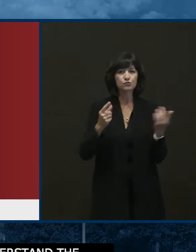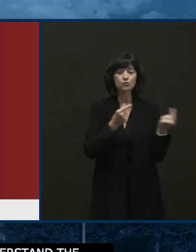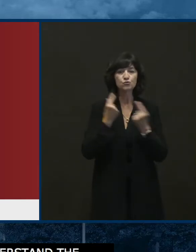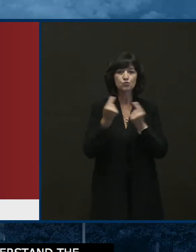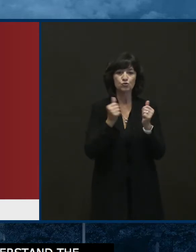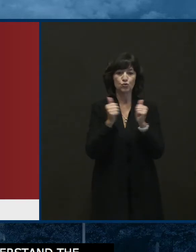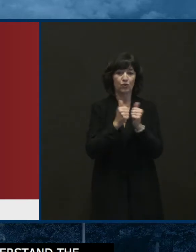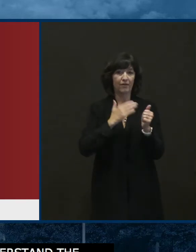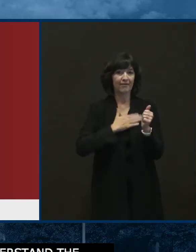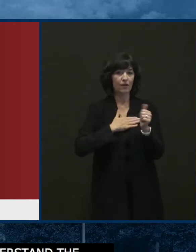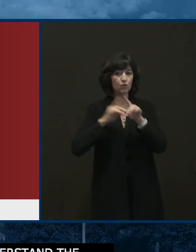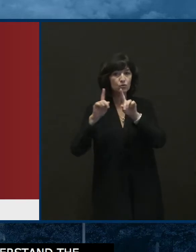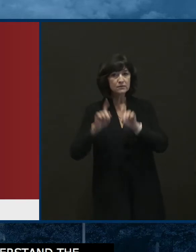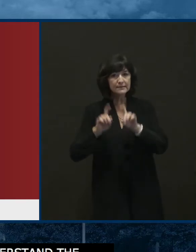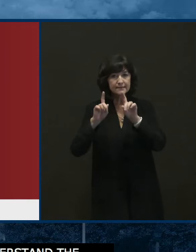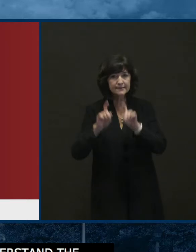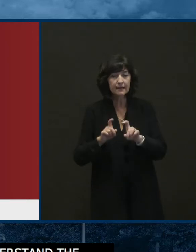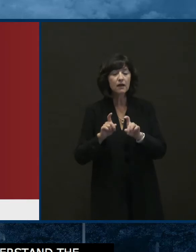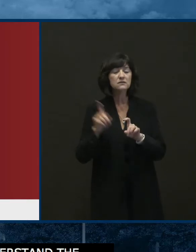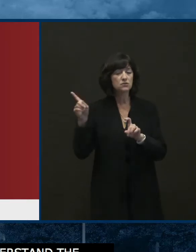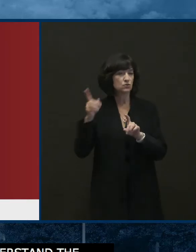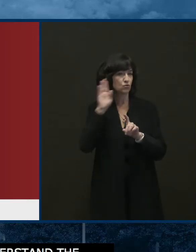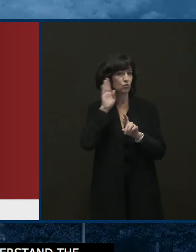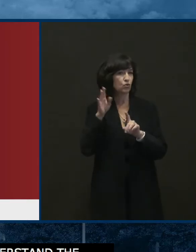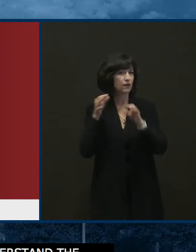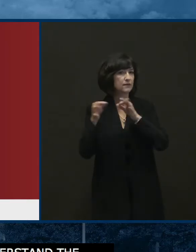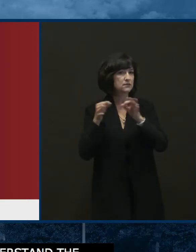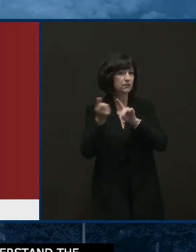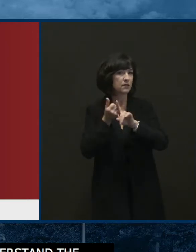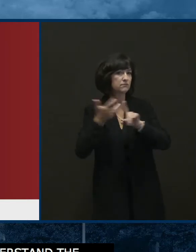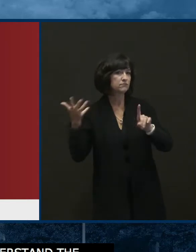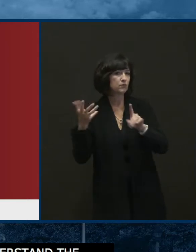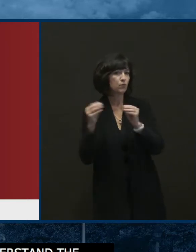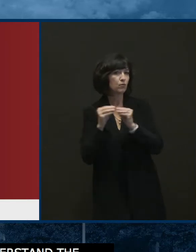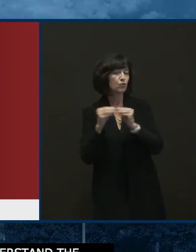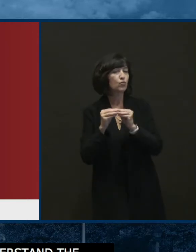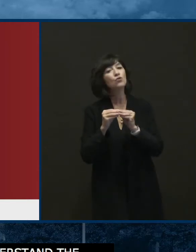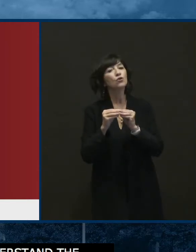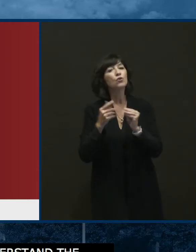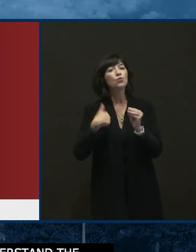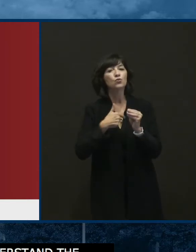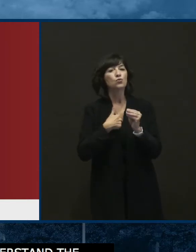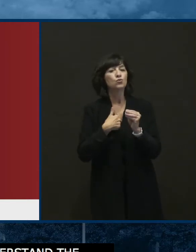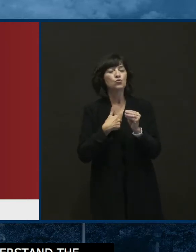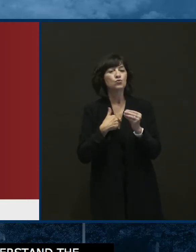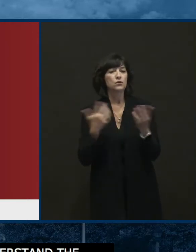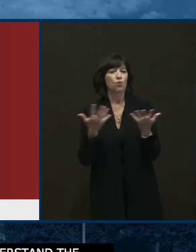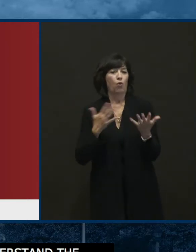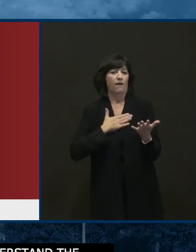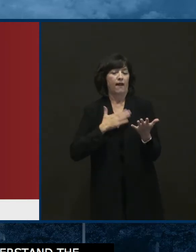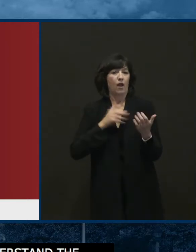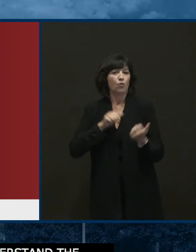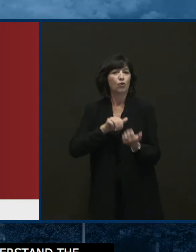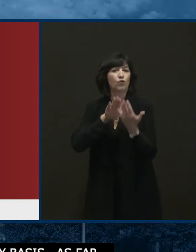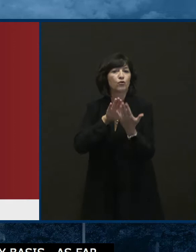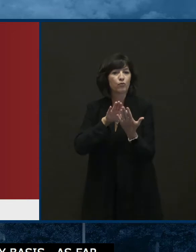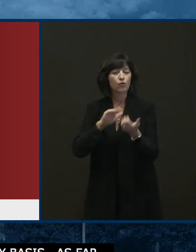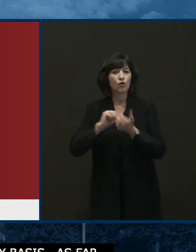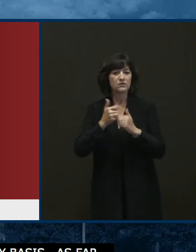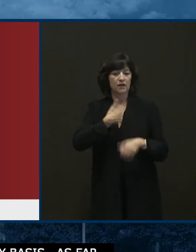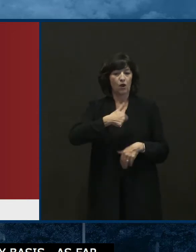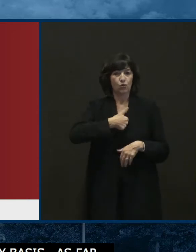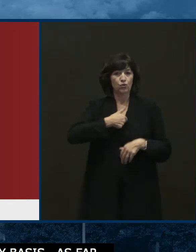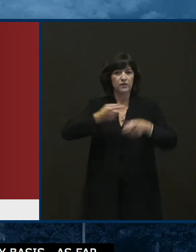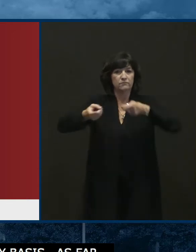and Dr. Rattay will get into that and the different approach that we currently take on that criteria. And then